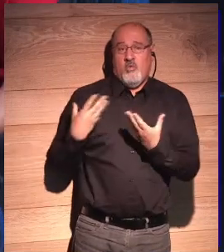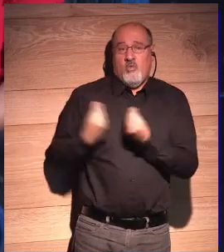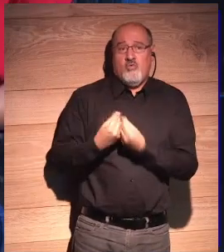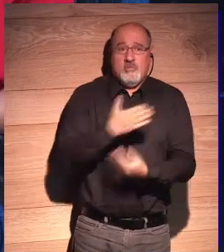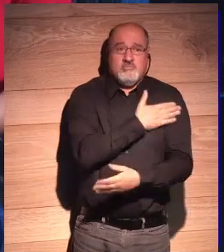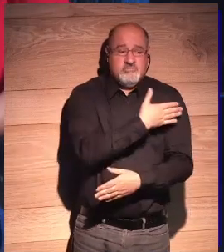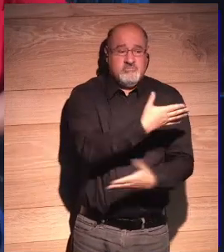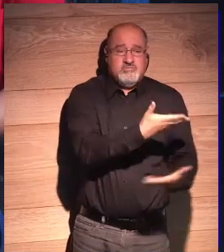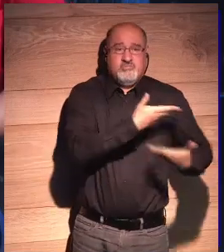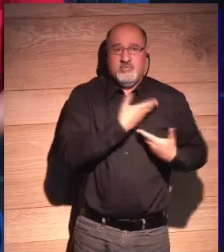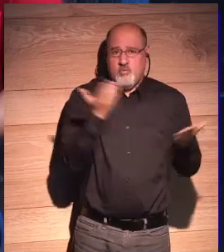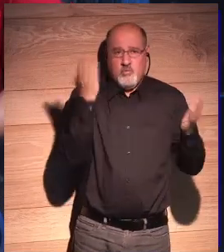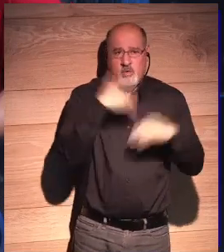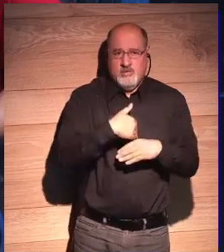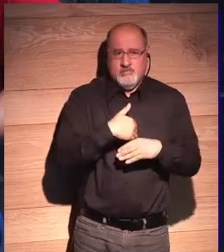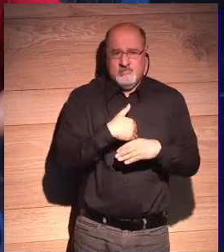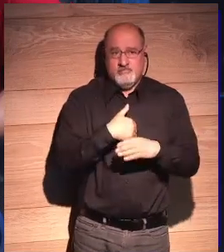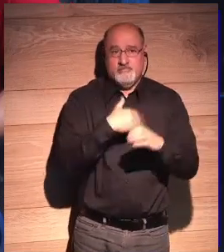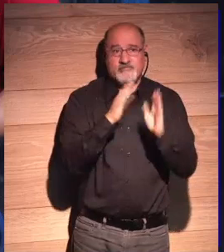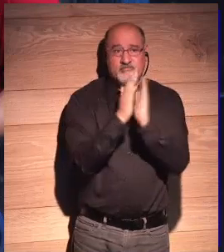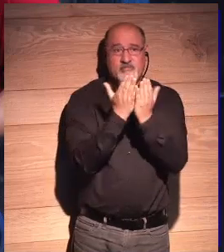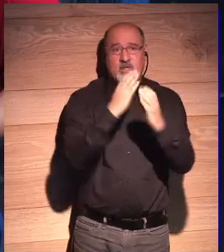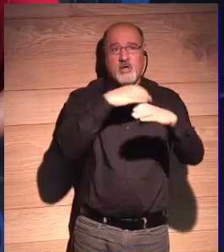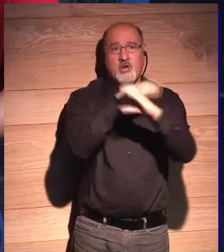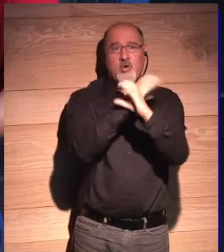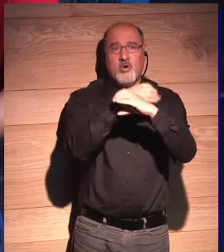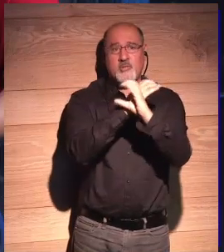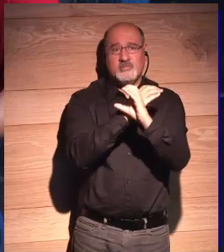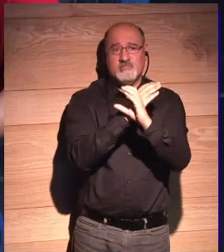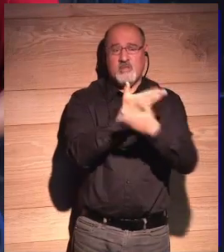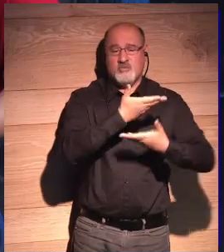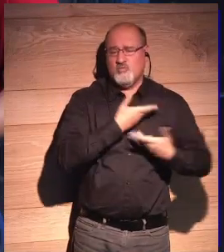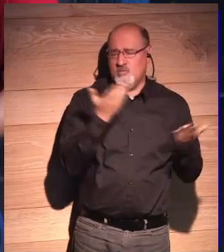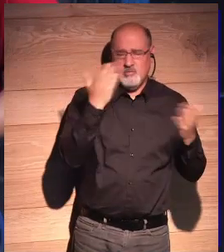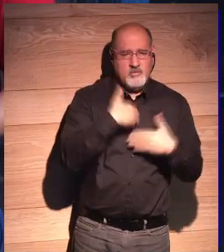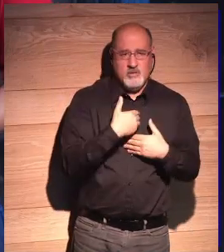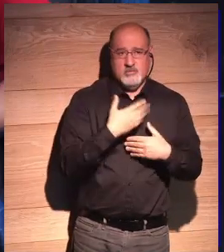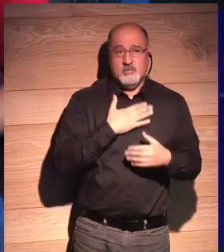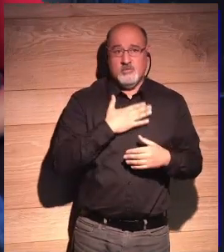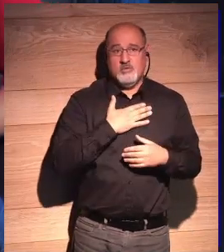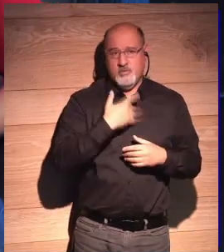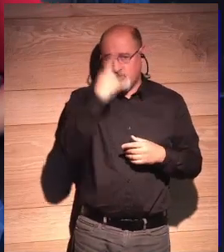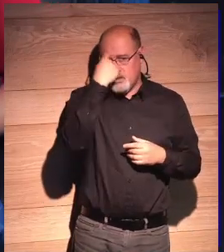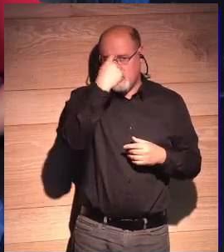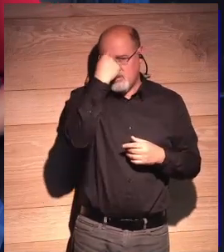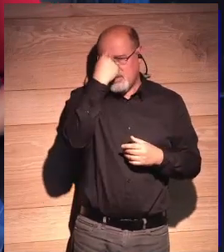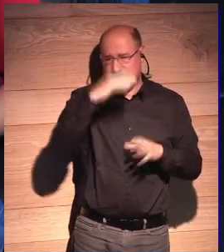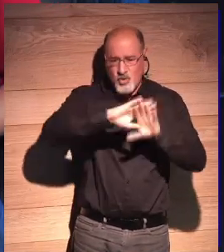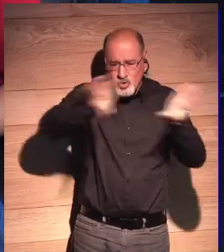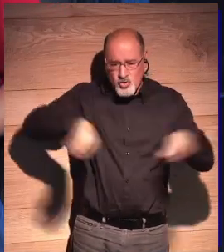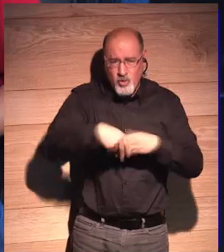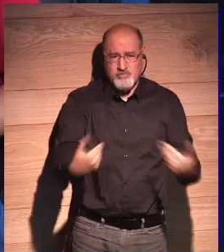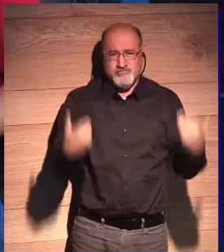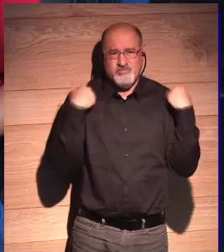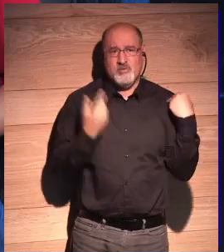just inputting like instructions. I mean, I have a real obsession with doing every single thing myself. I don't even